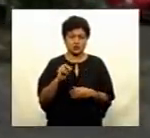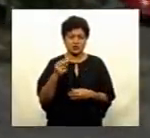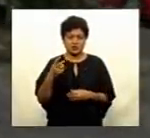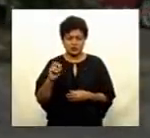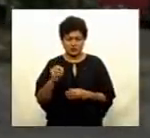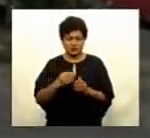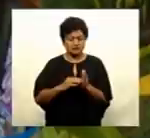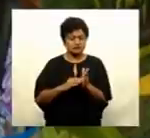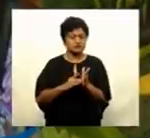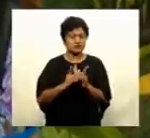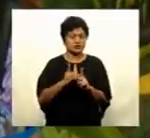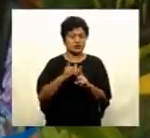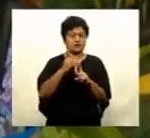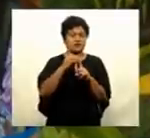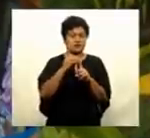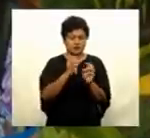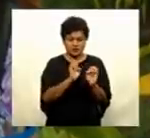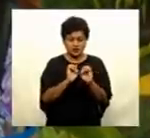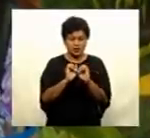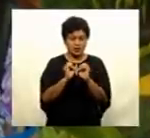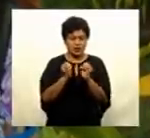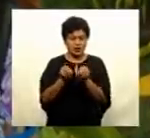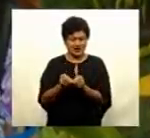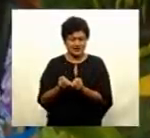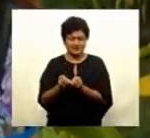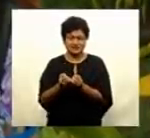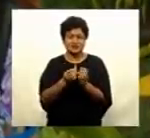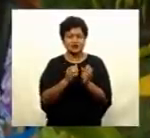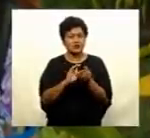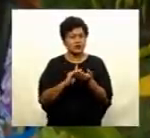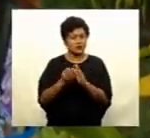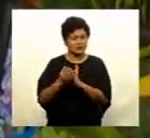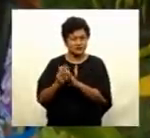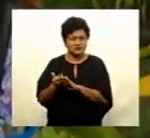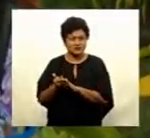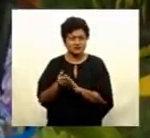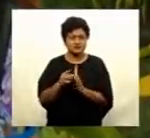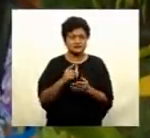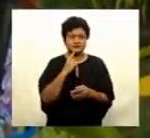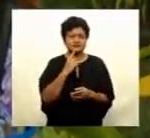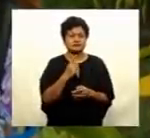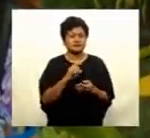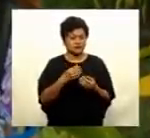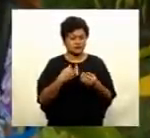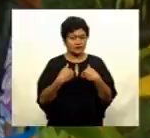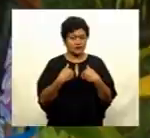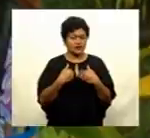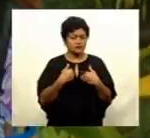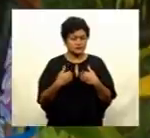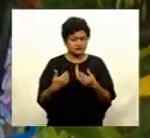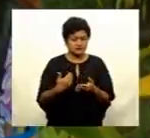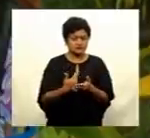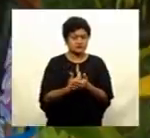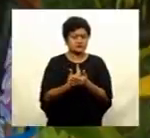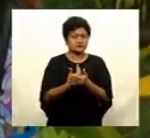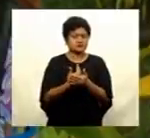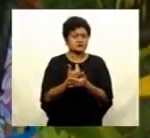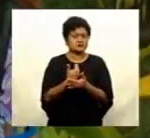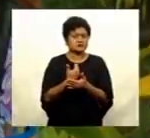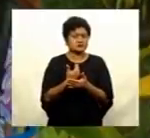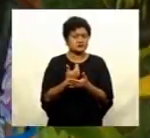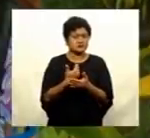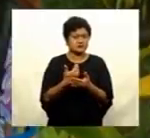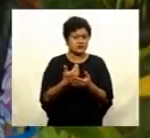by the organizing committee of the second conference of the Hanseatic League of Universities. USP entered in the category of